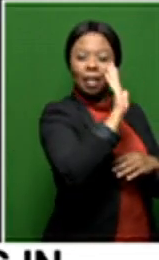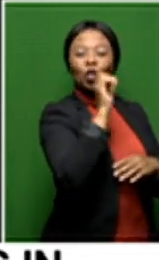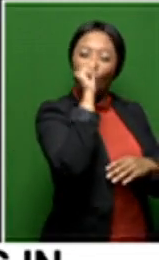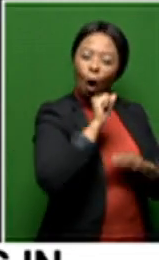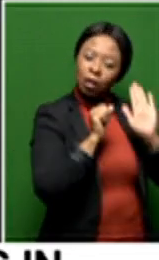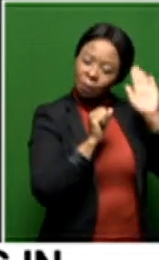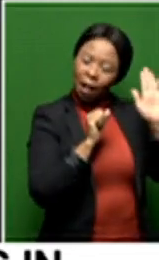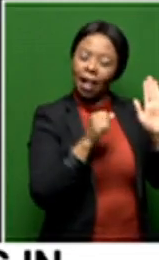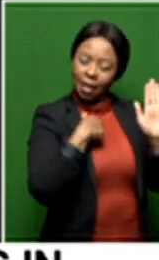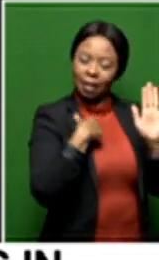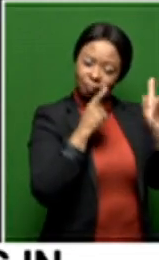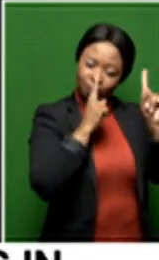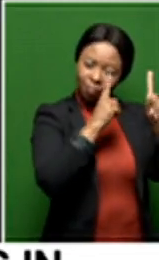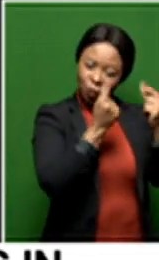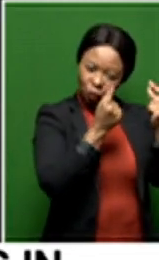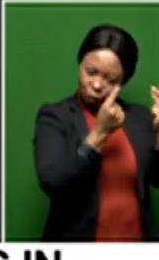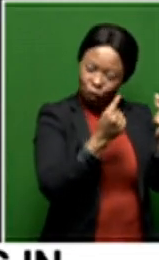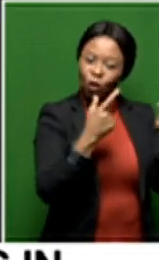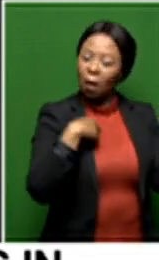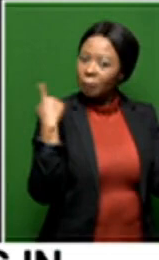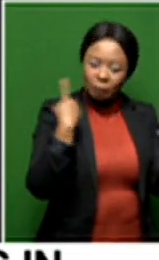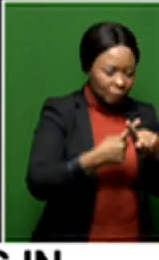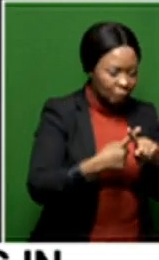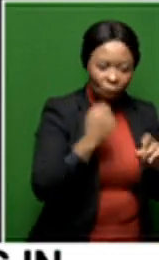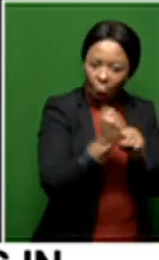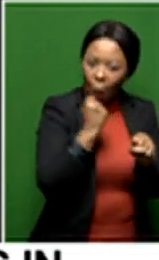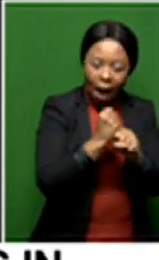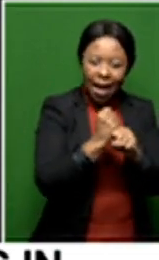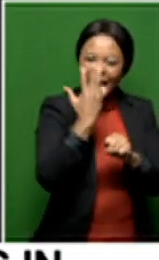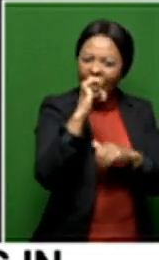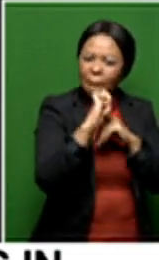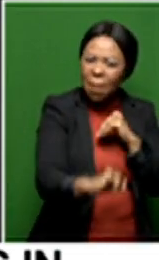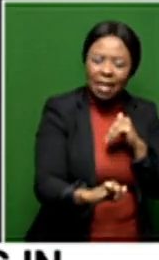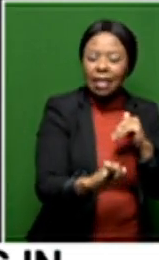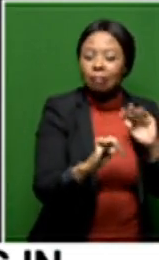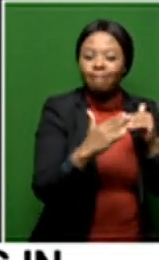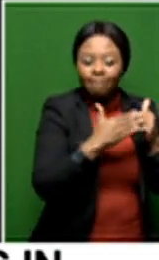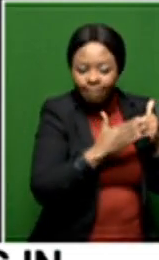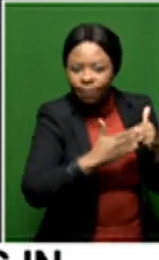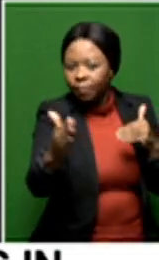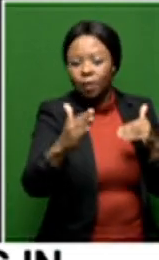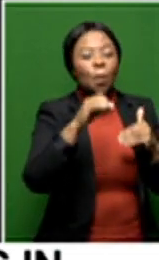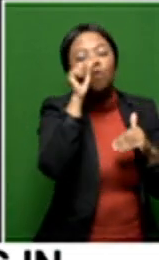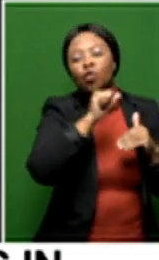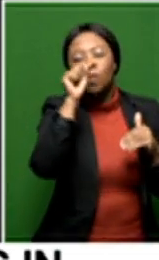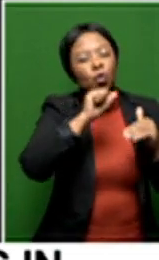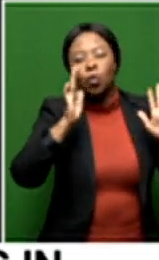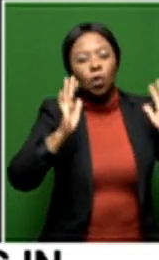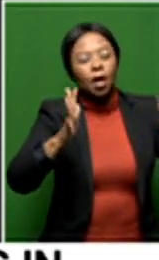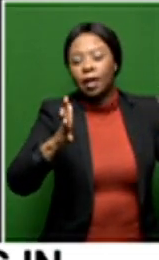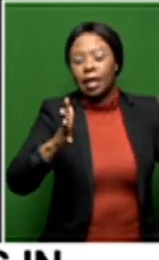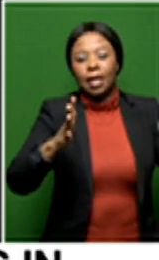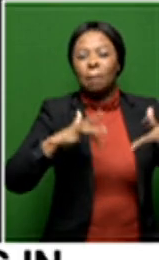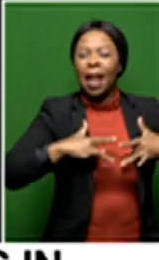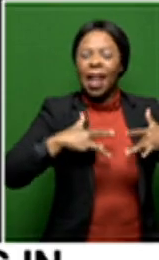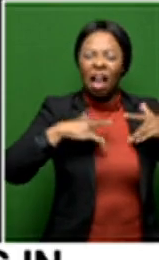mean, the longest I've ever worked, you know, was 9 months that I've ever done anything other than music. So all my life, I've done music,